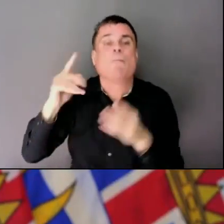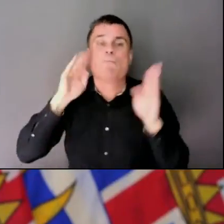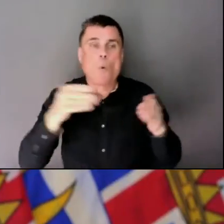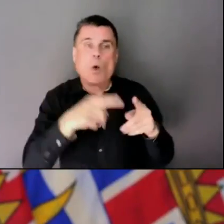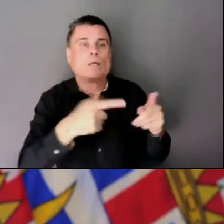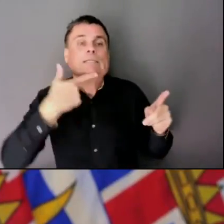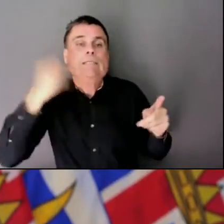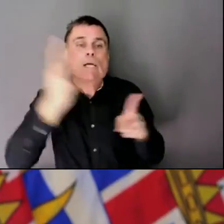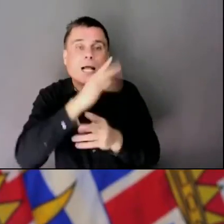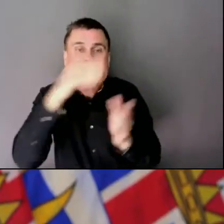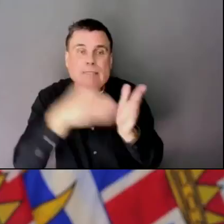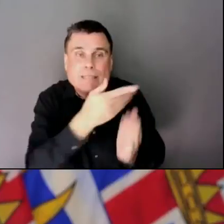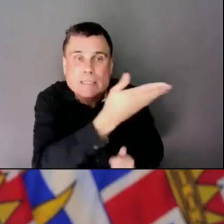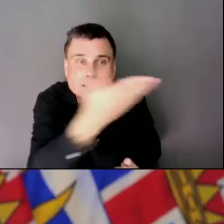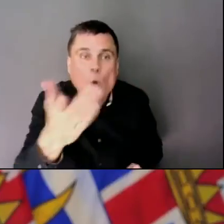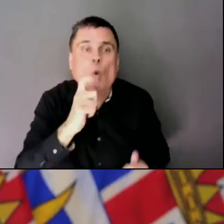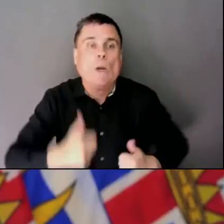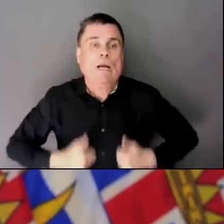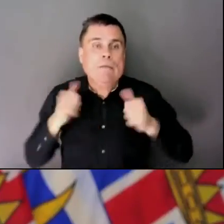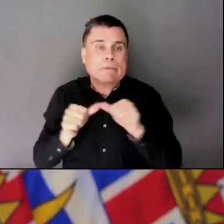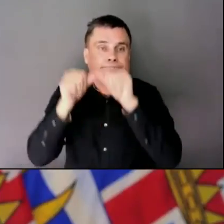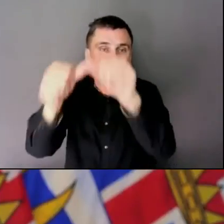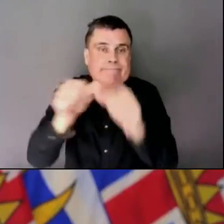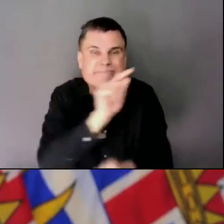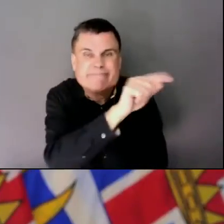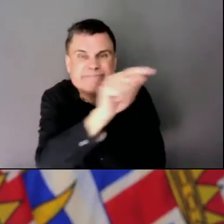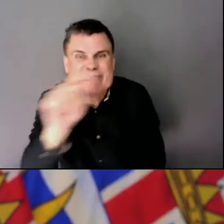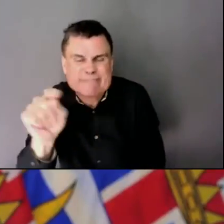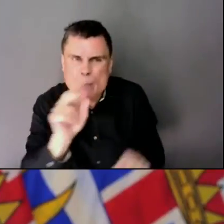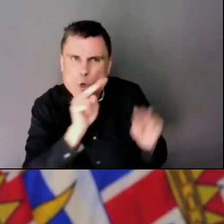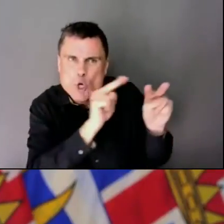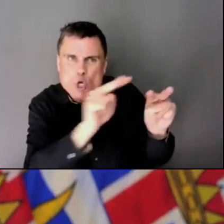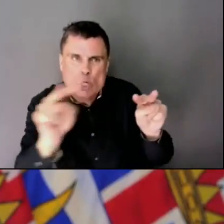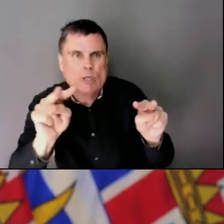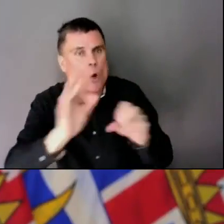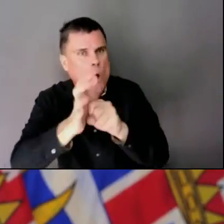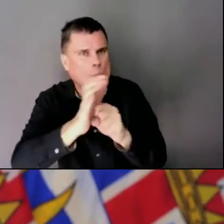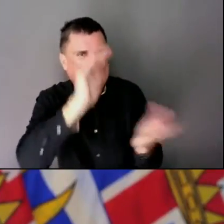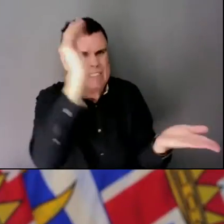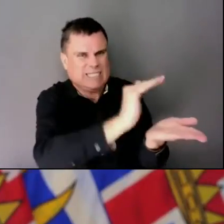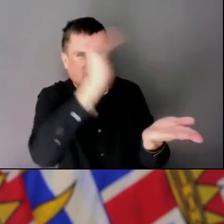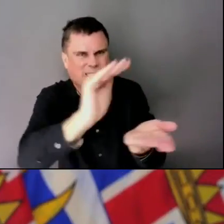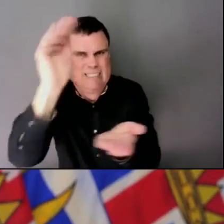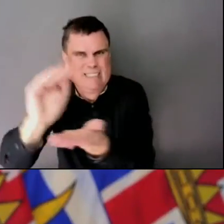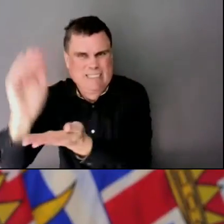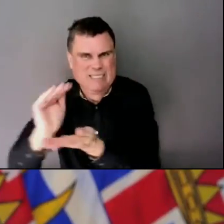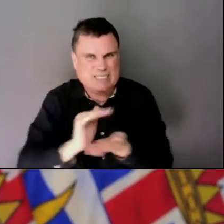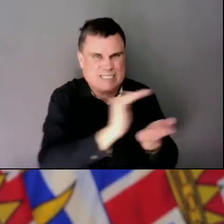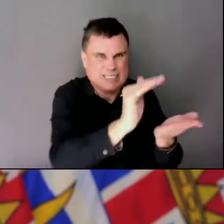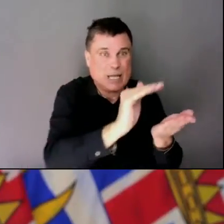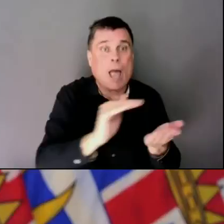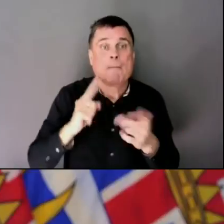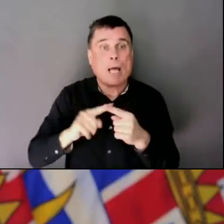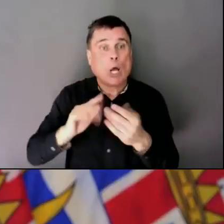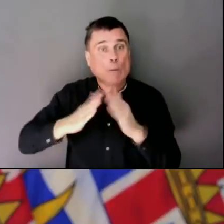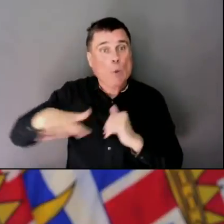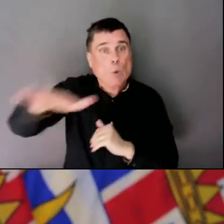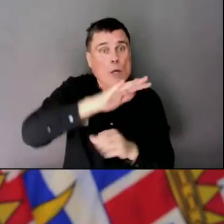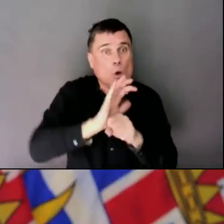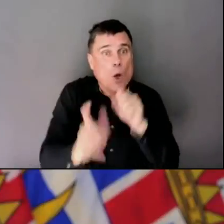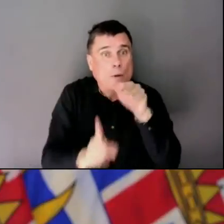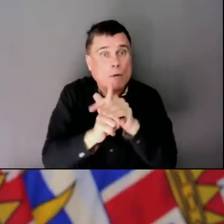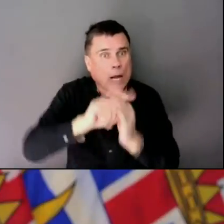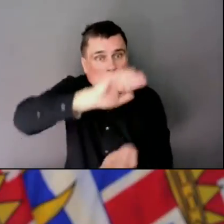risk in our social gatherings. And if we can do that, we can start having increased access, social